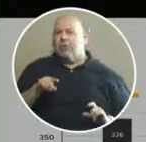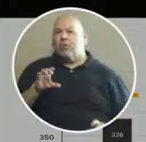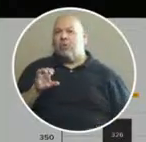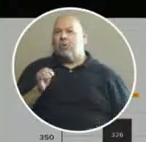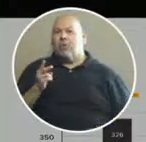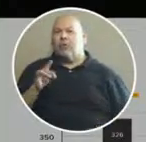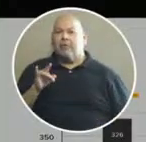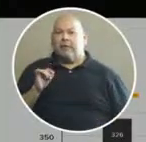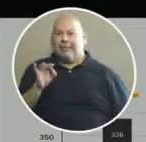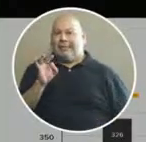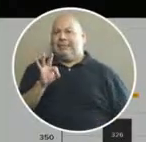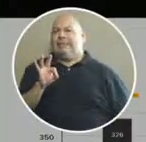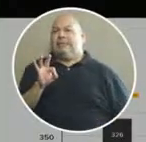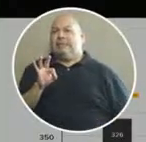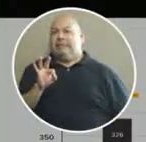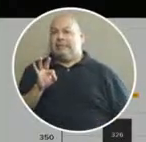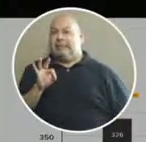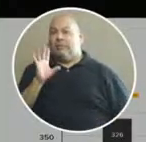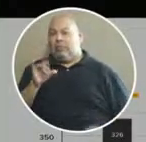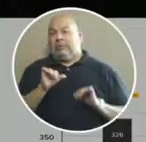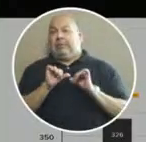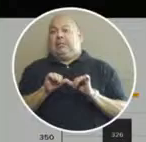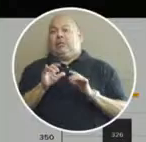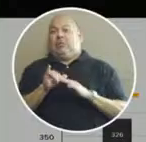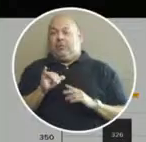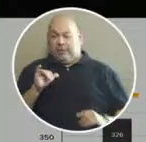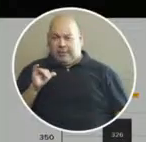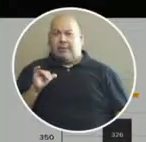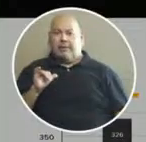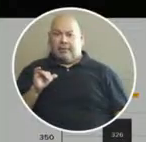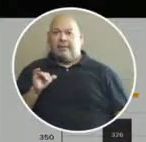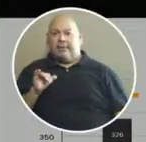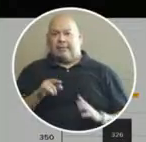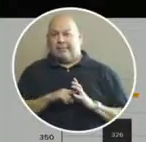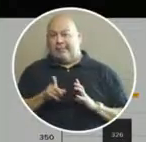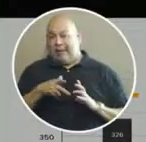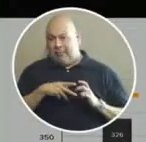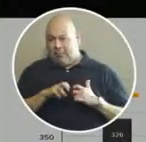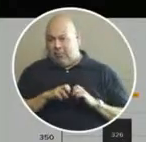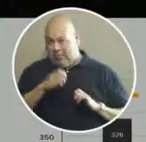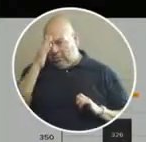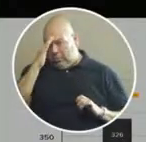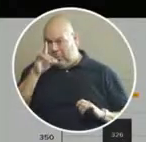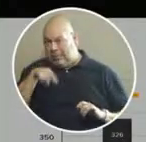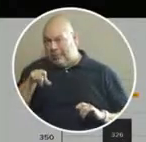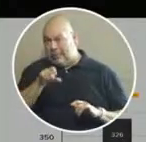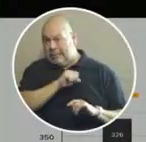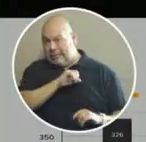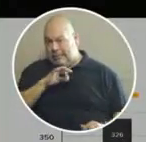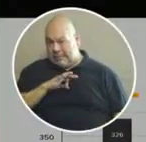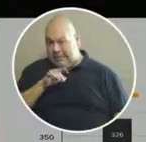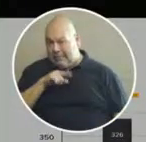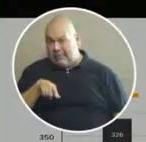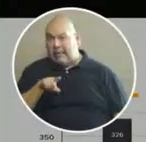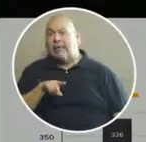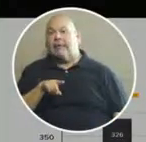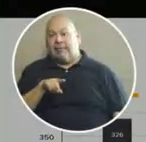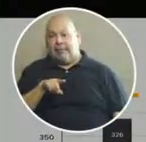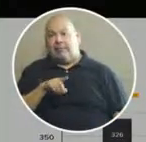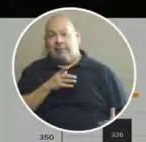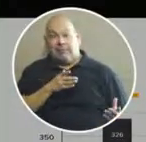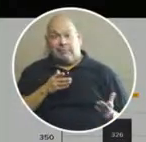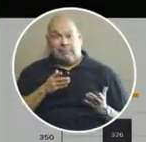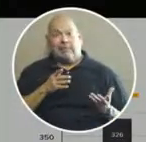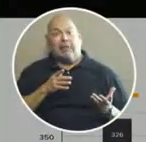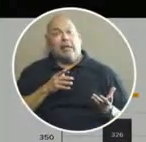it will be continued in those facilities that present a problem. We know that the staff is the one that is going to be bringing the